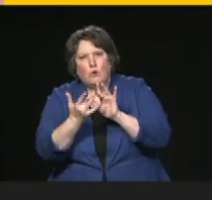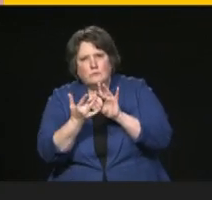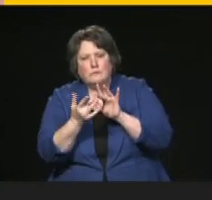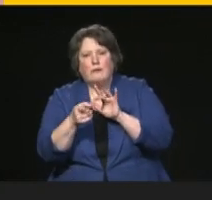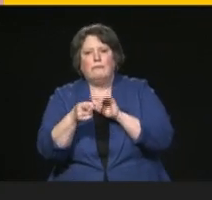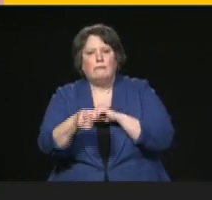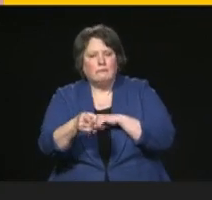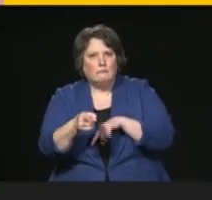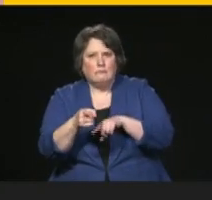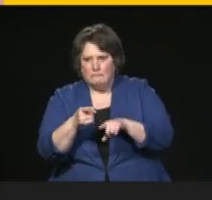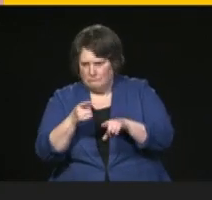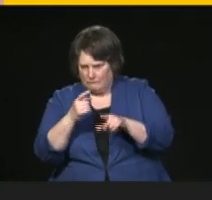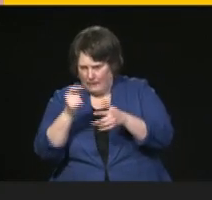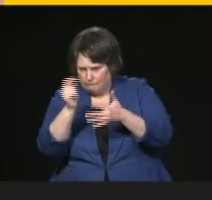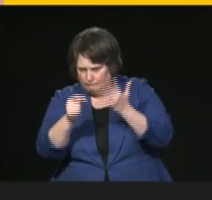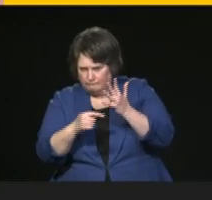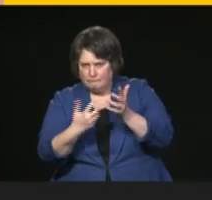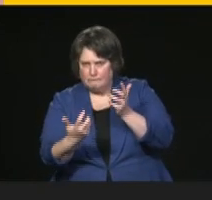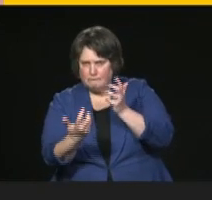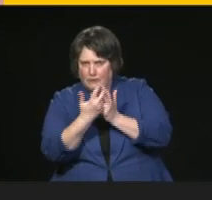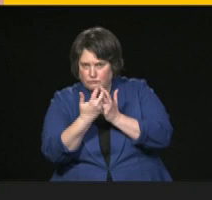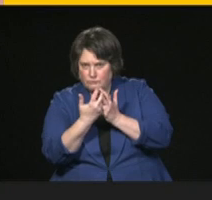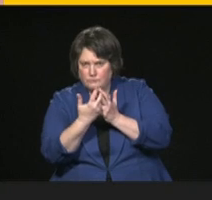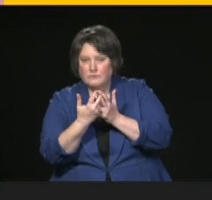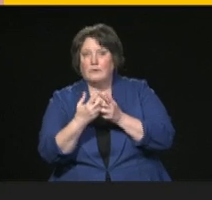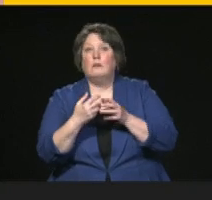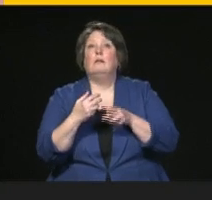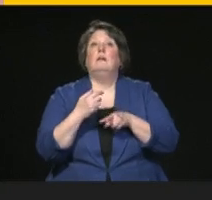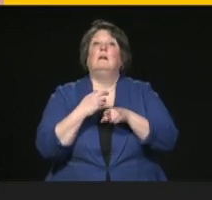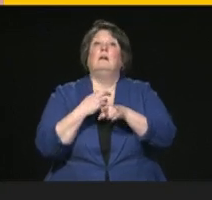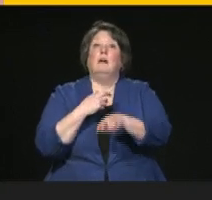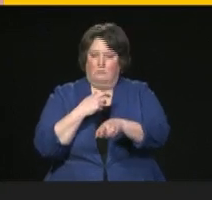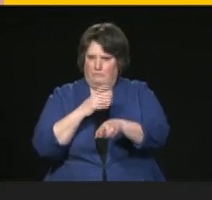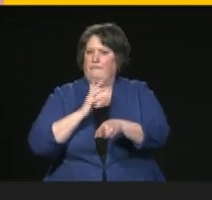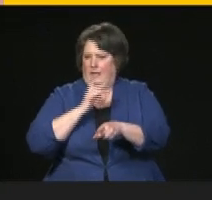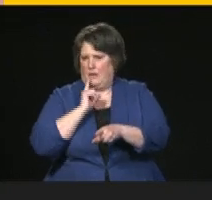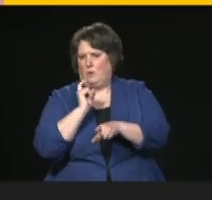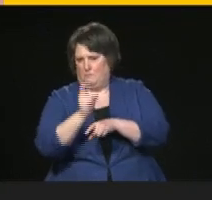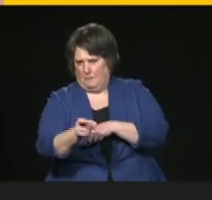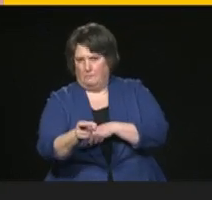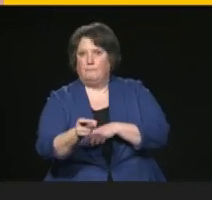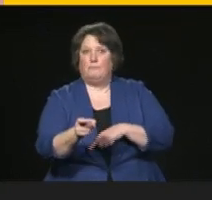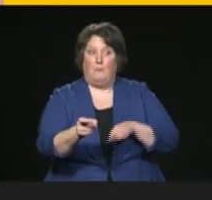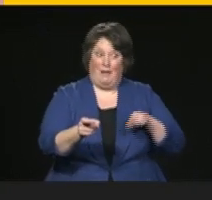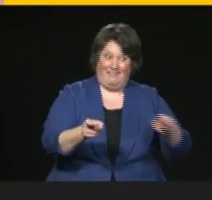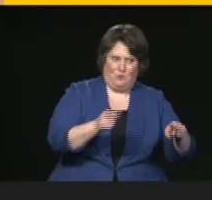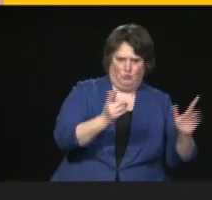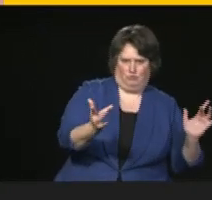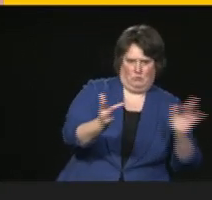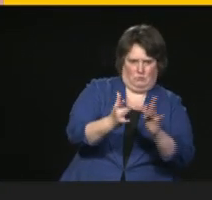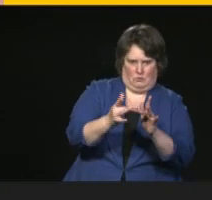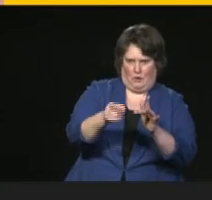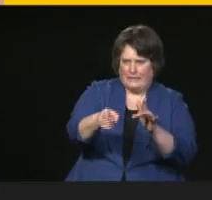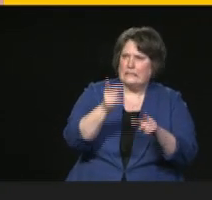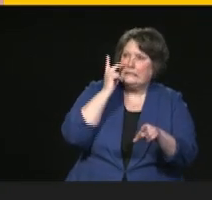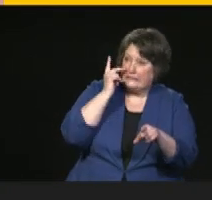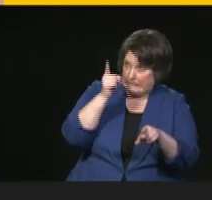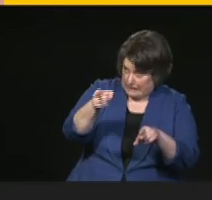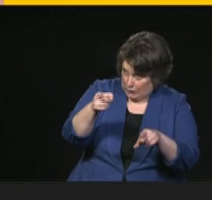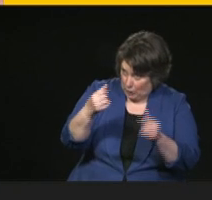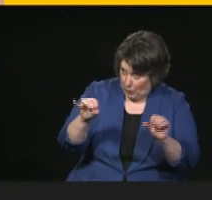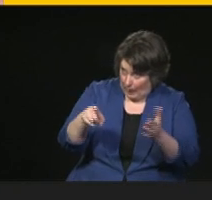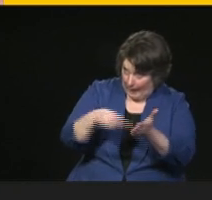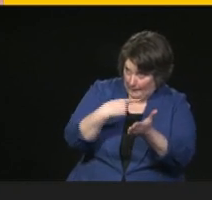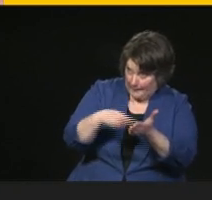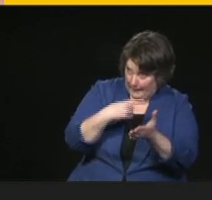Of course, they won't lay them off because this connection to their employer will be maintained, but they'll be able to offer them salaries and they'll be able to call them